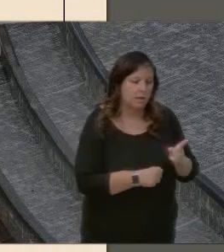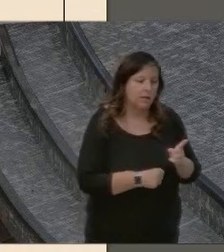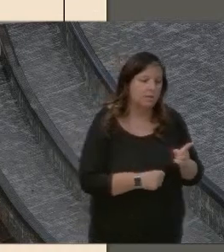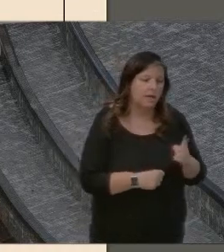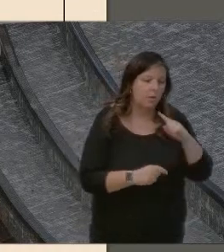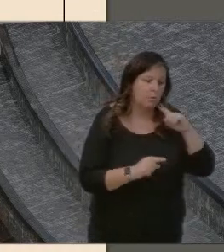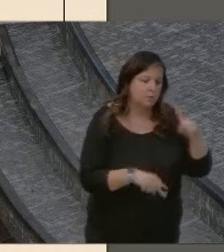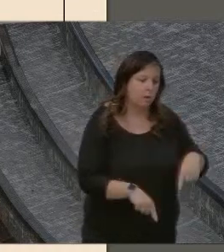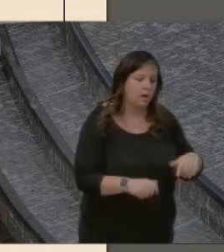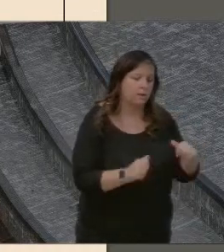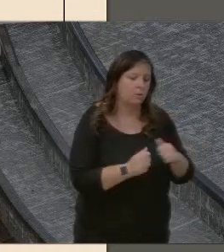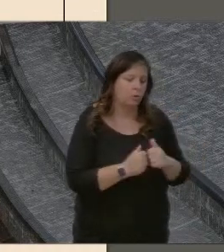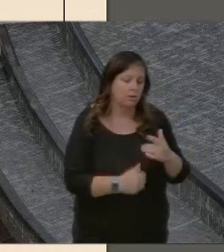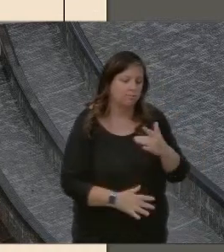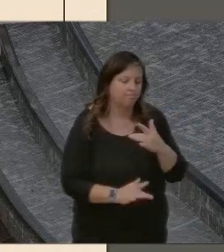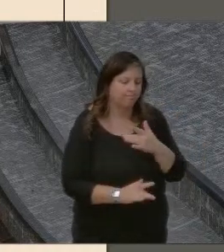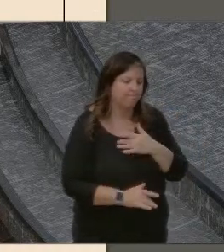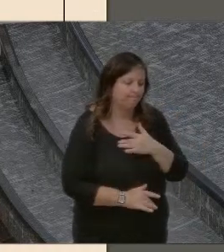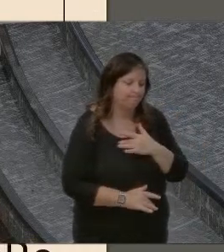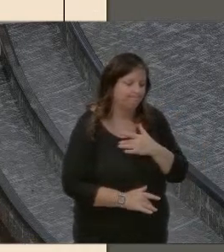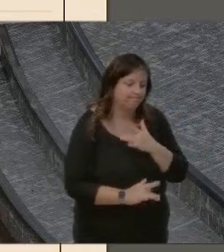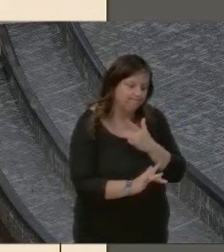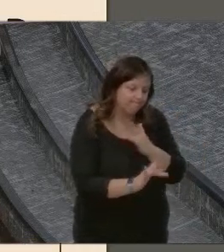in a lot of regards.